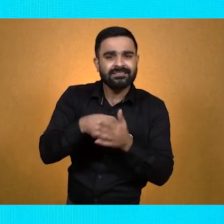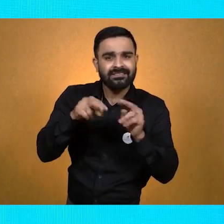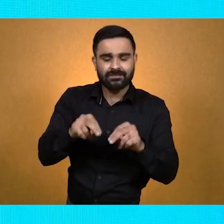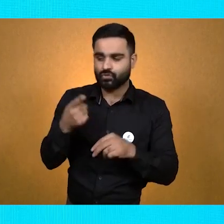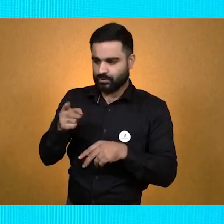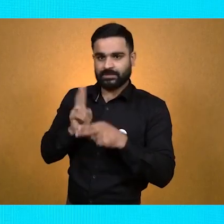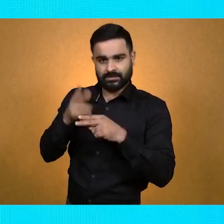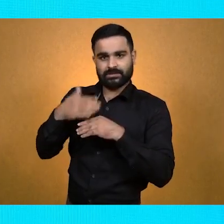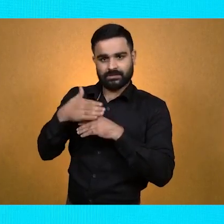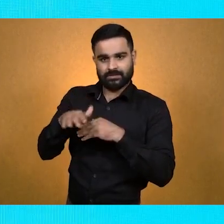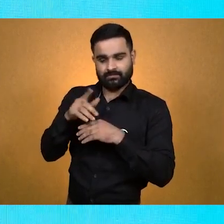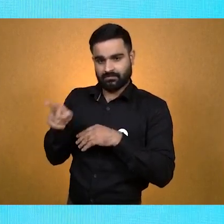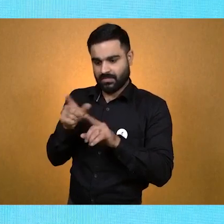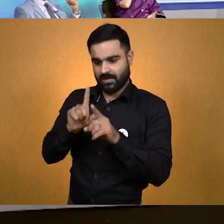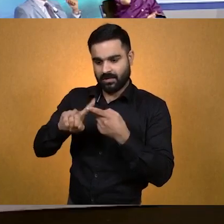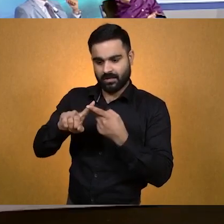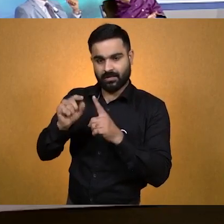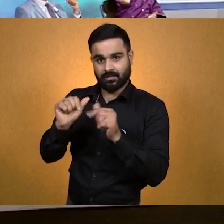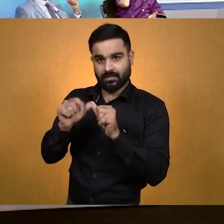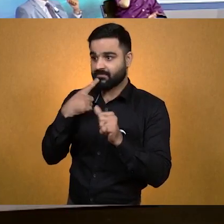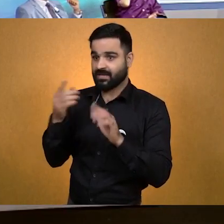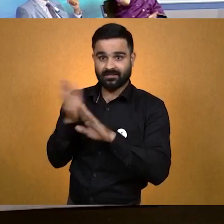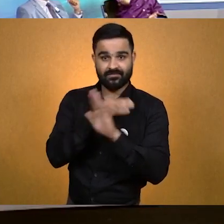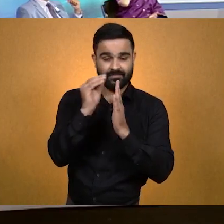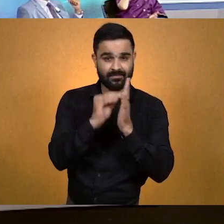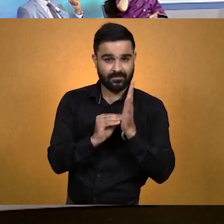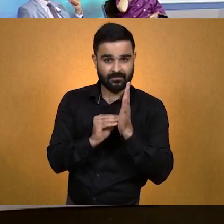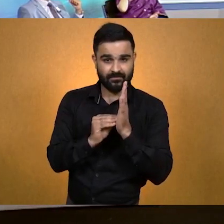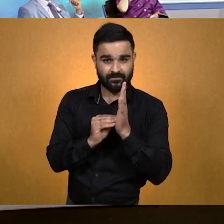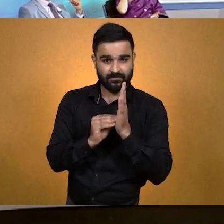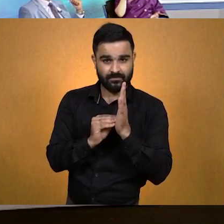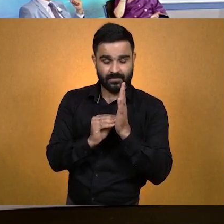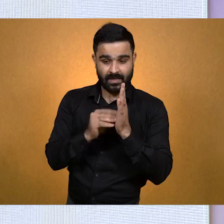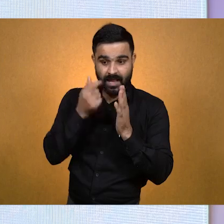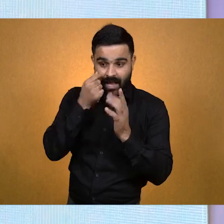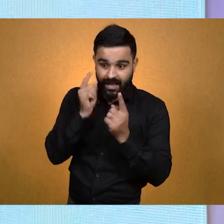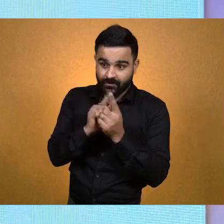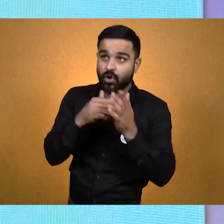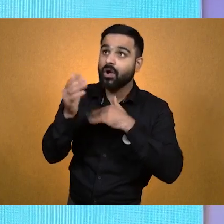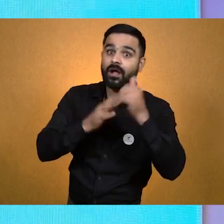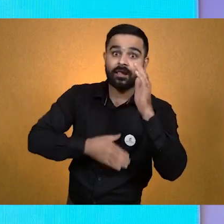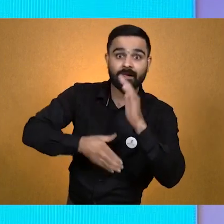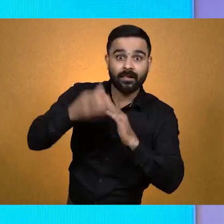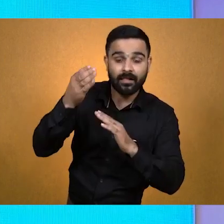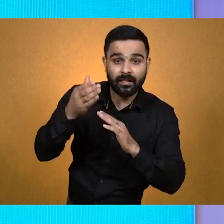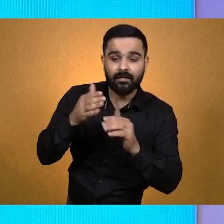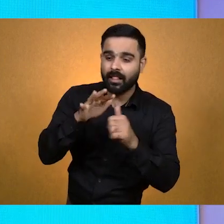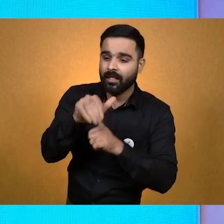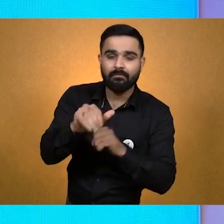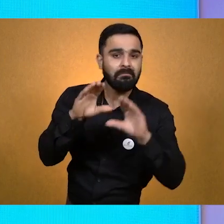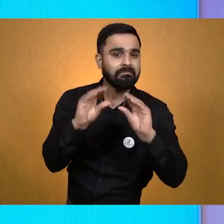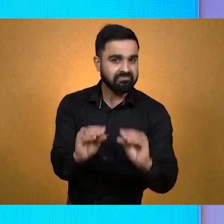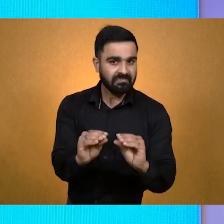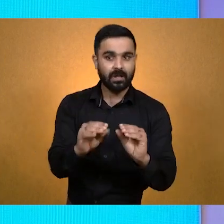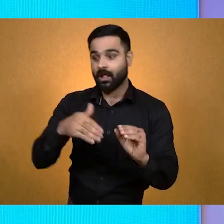Like just continuing on what Deepa and Siddharth mentioned about, like, one is the physical infrastructure and the lack of access,